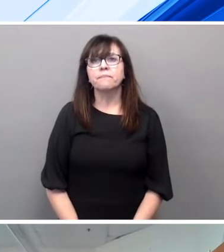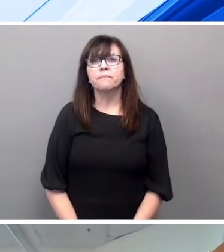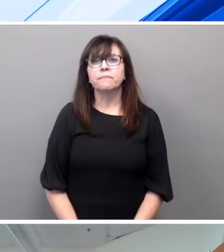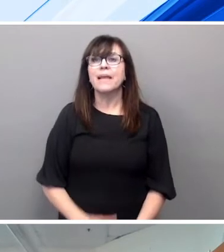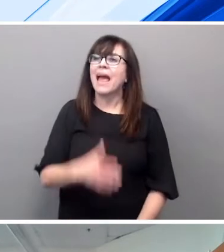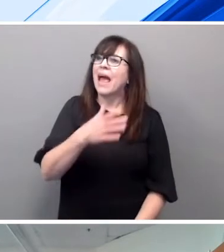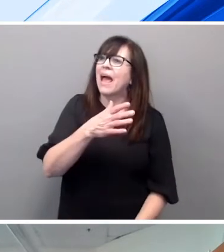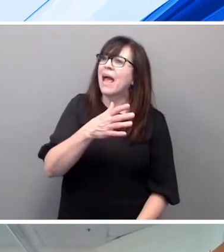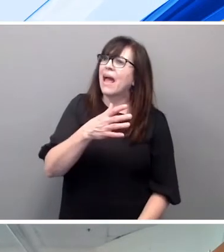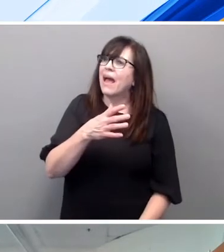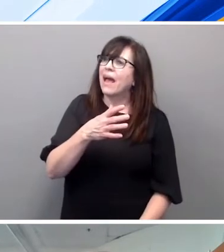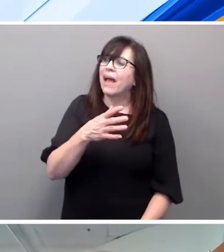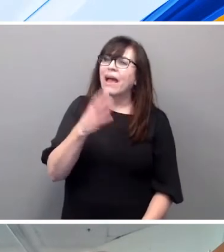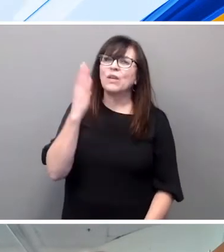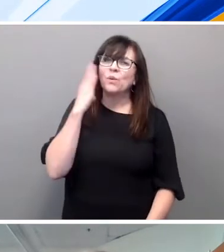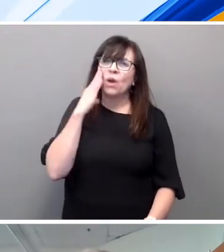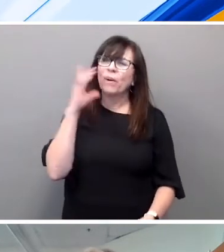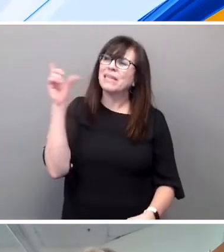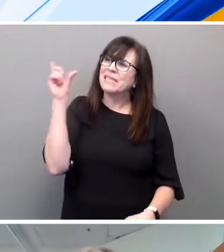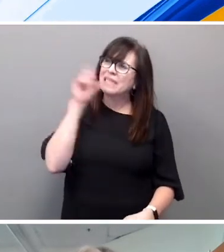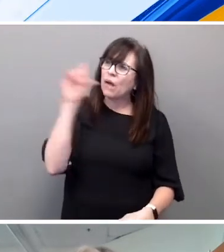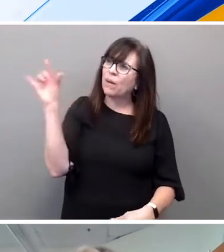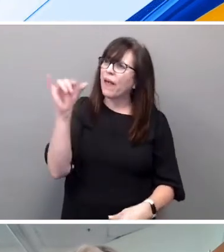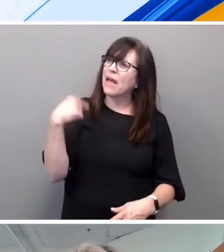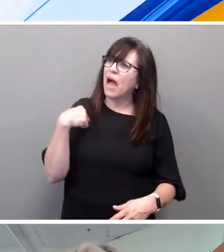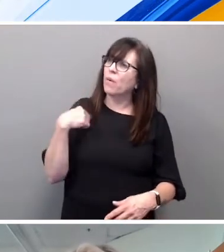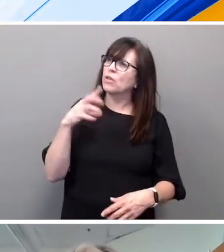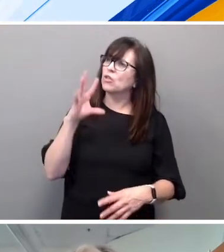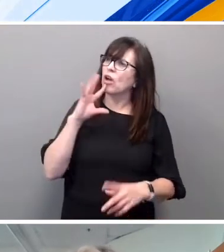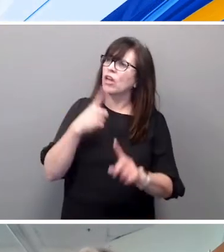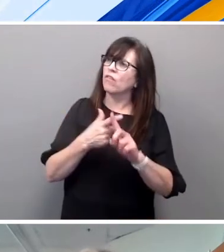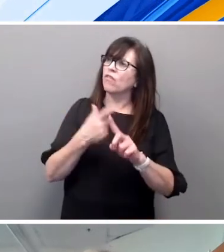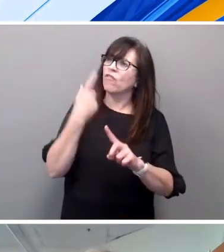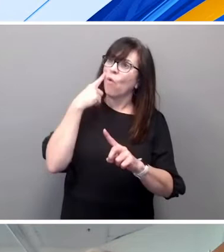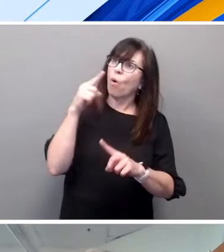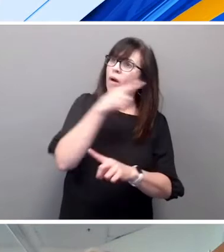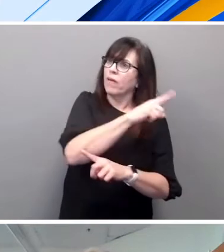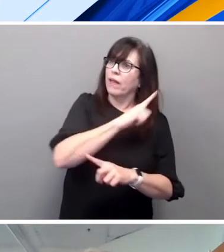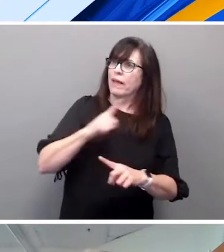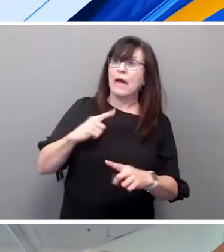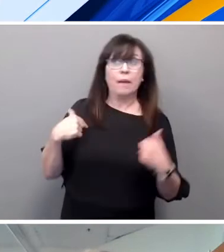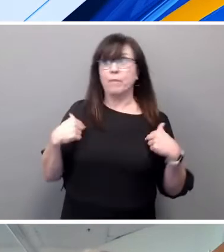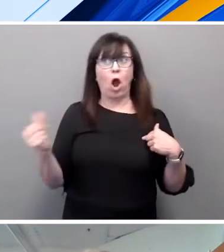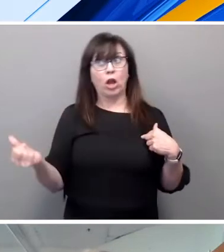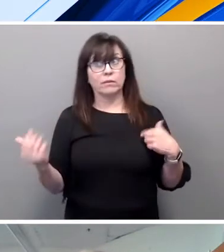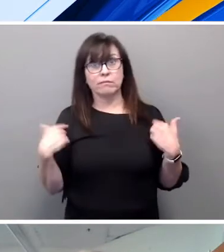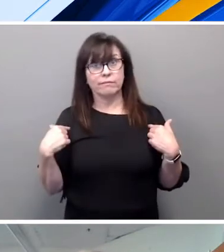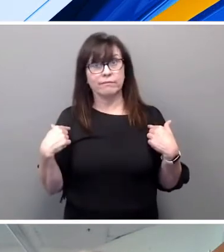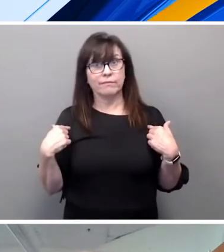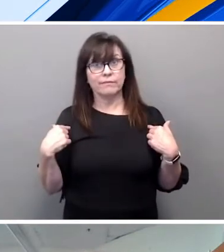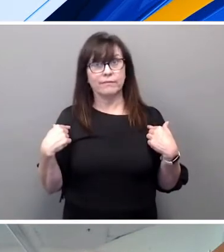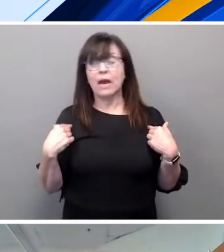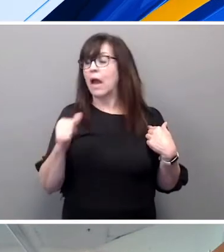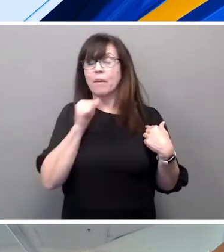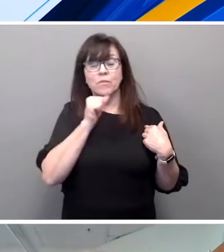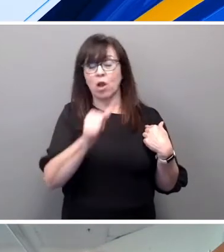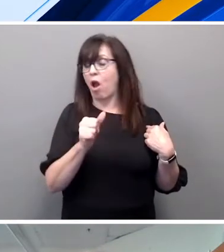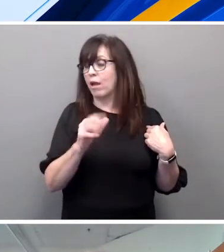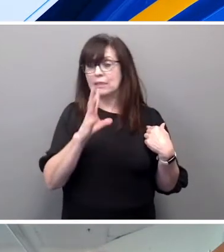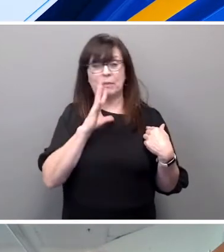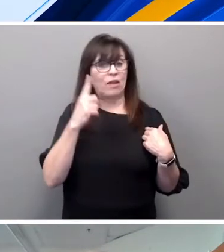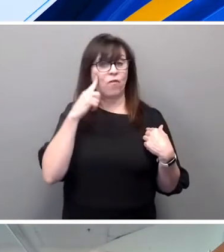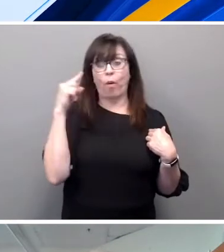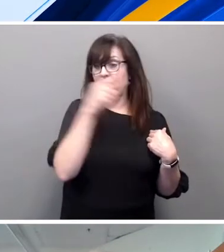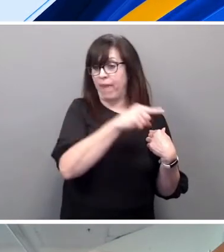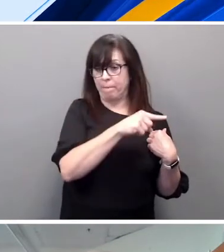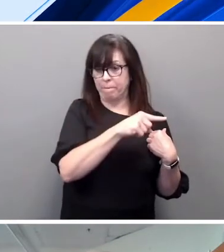And you know, it sounded like I was speaking for the legislature, and I absolutely am not. I am not speaking for them, but